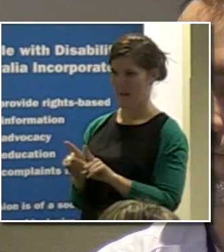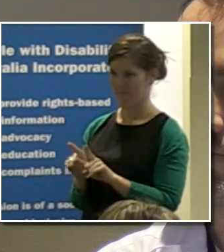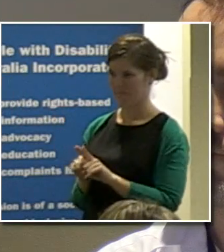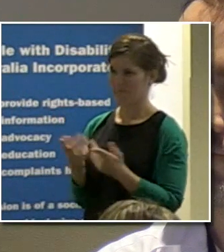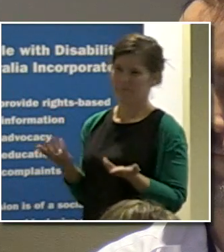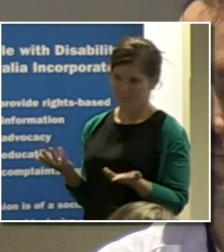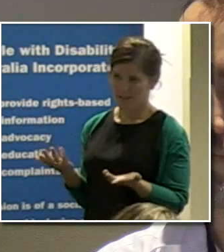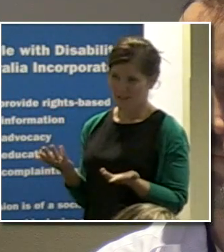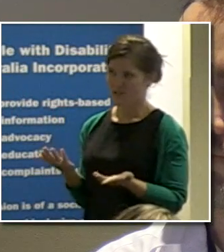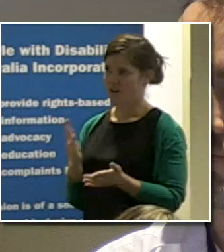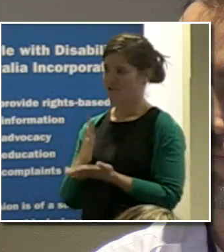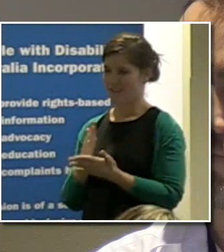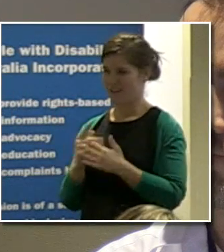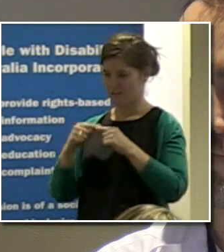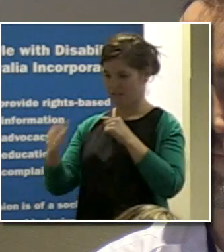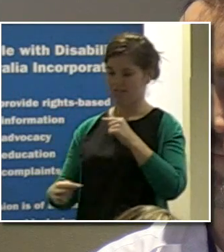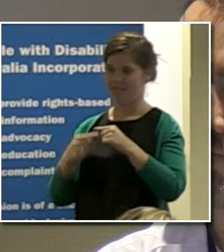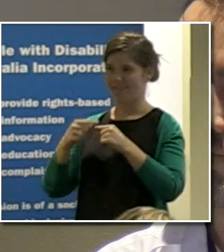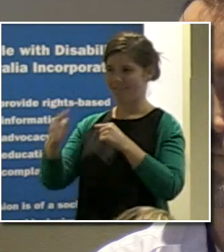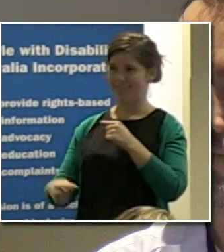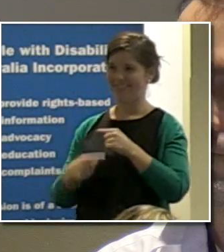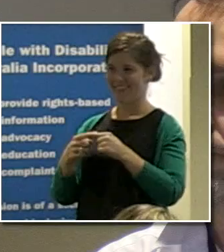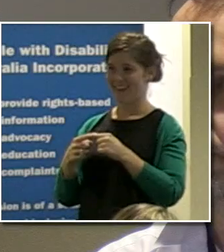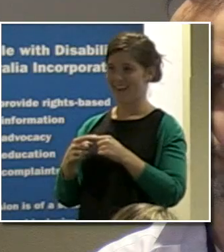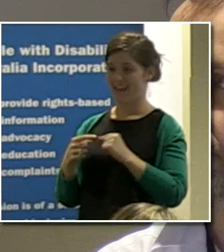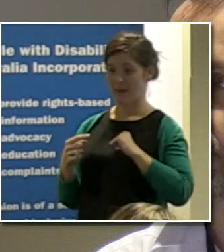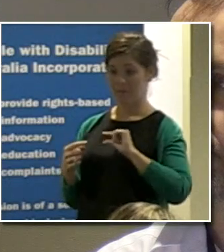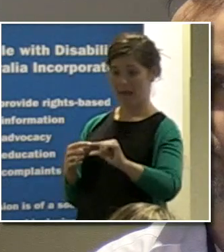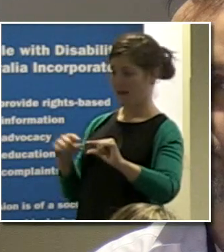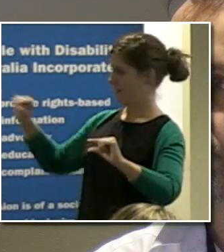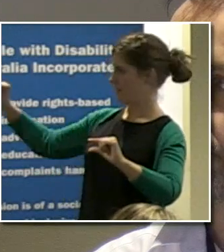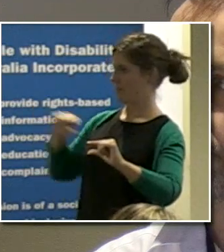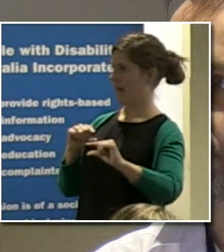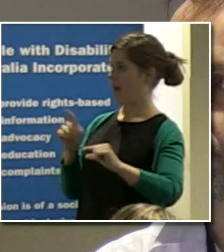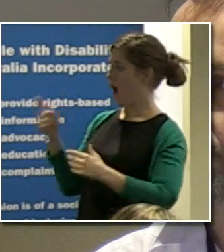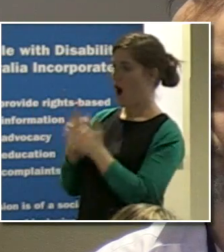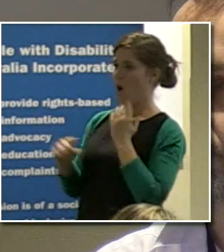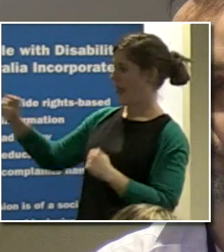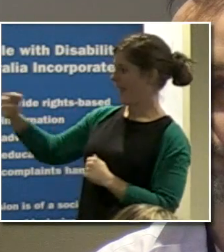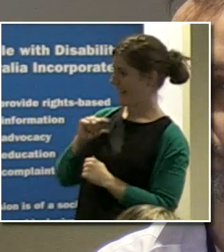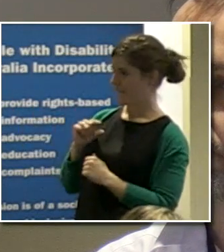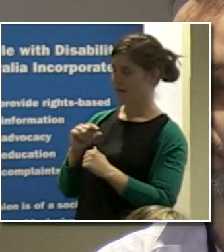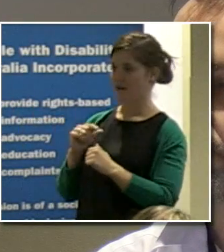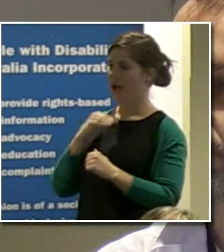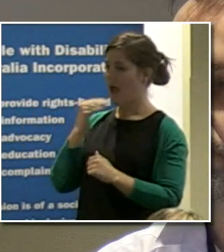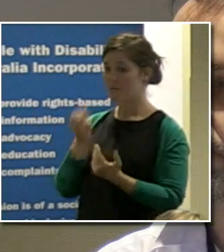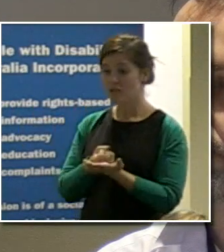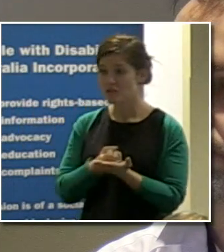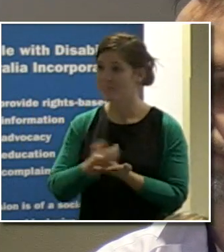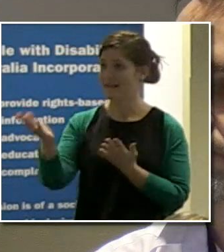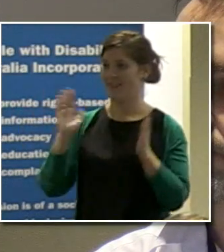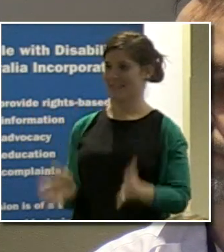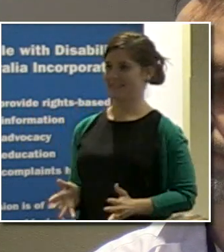go into a vicious circle, because all that the grant providers do is give you enough to pay the actual expenses that you will